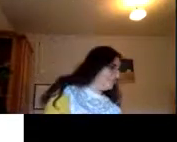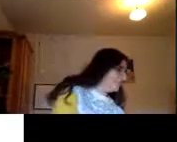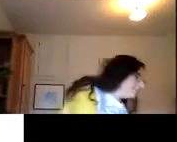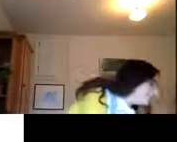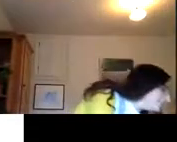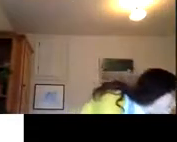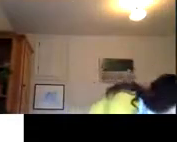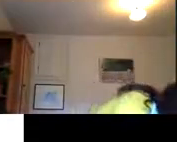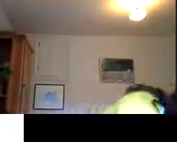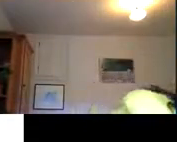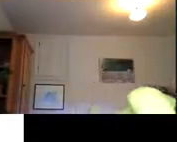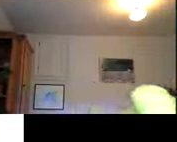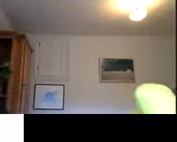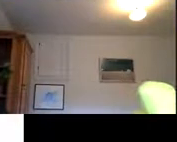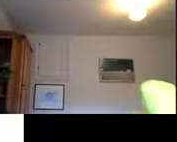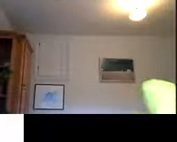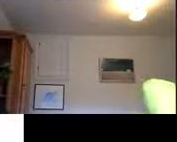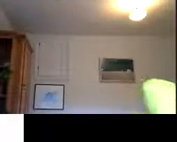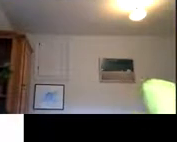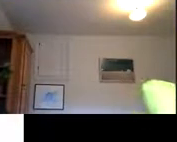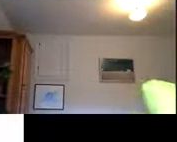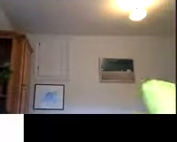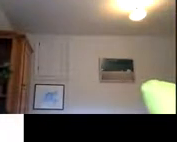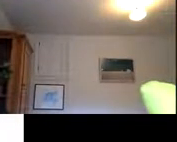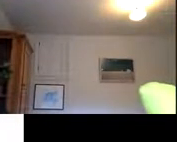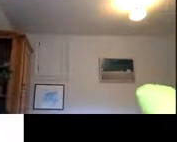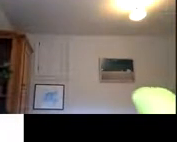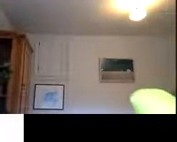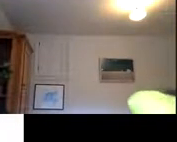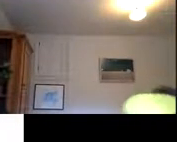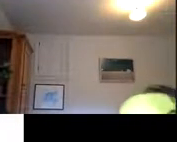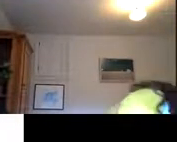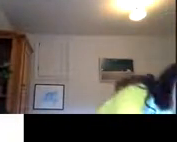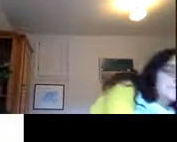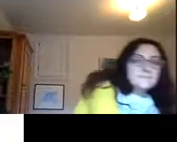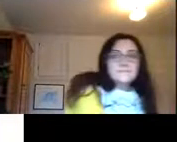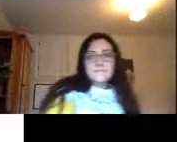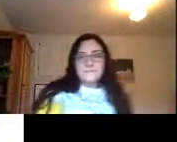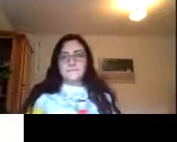those. So if we can just go on to the next slide, Jane.